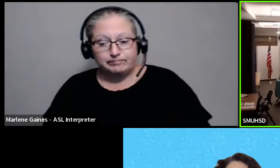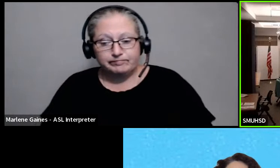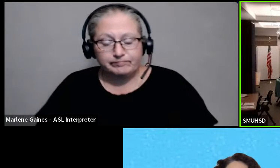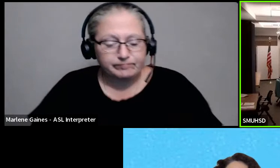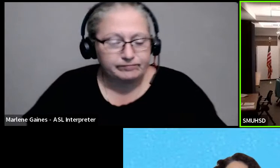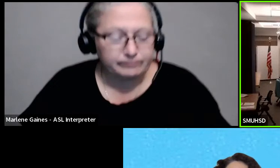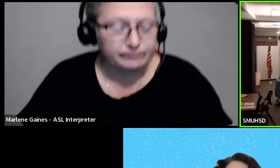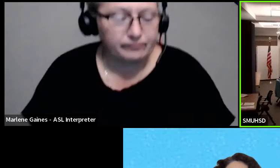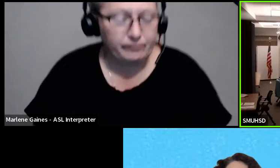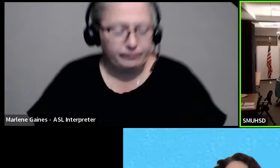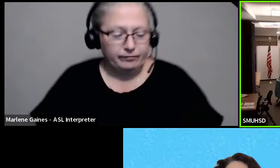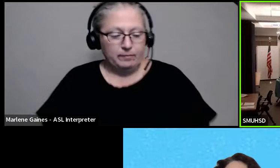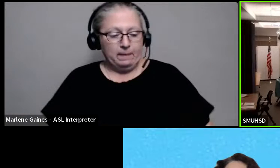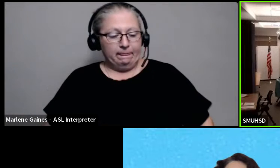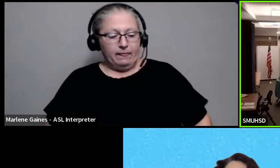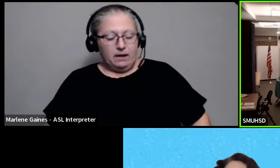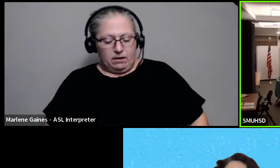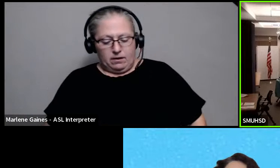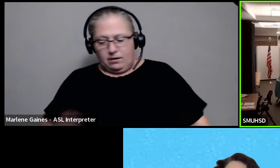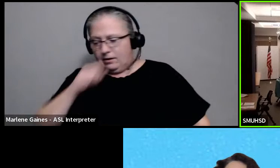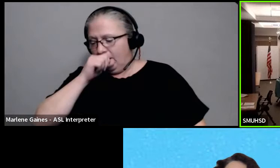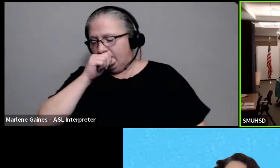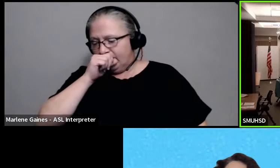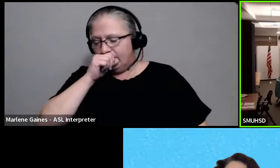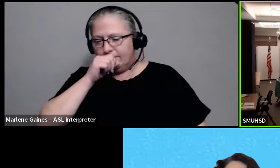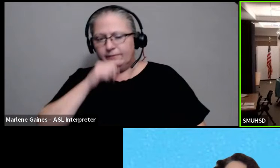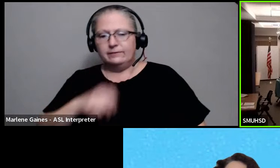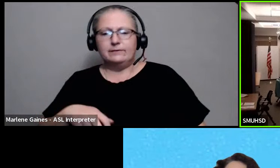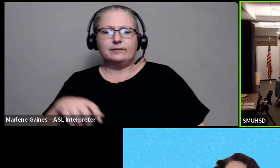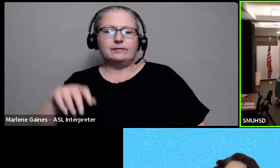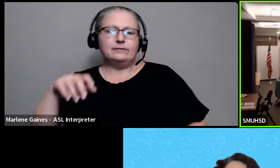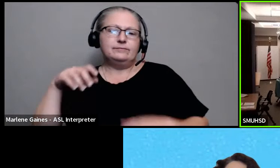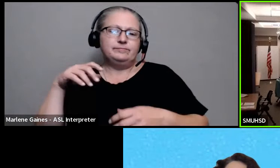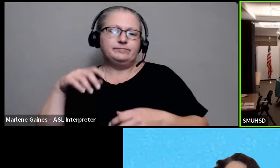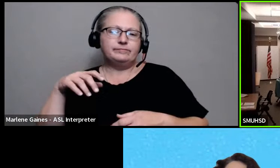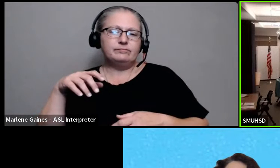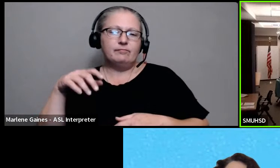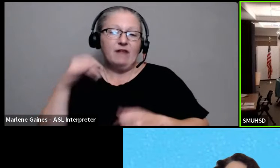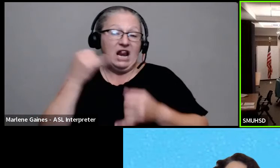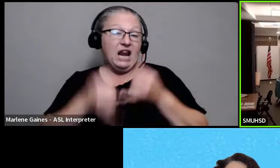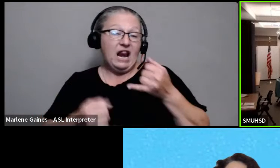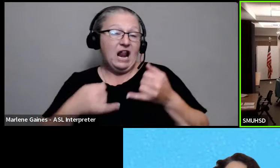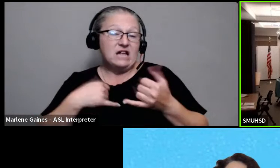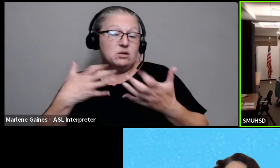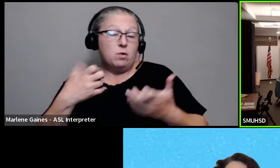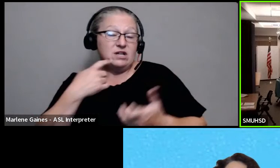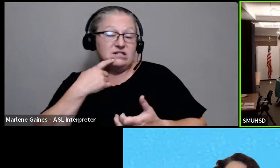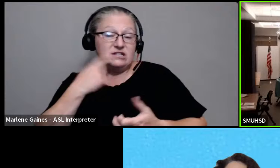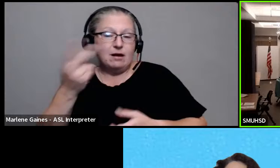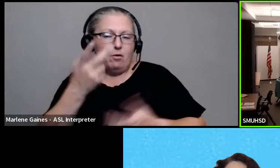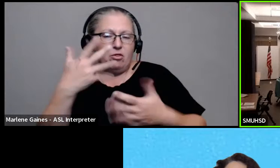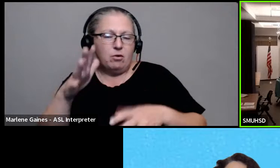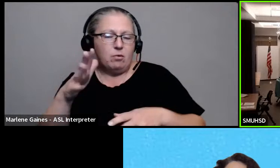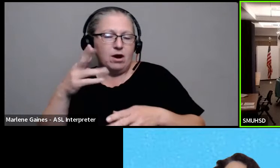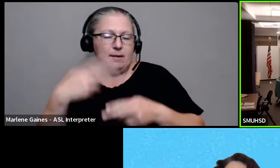Did you want to add anything? Yeah, I think the last thing I would just say that you both kind of touched on